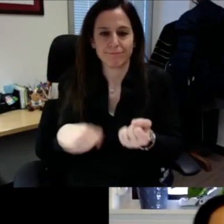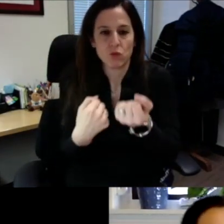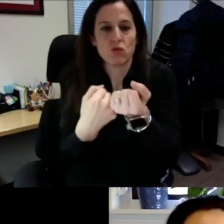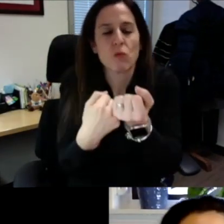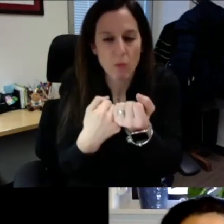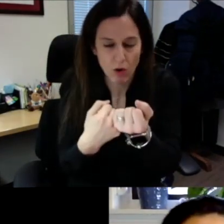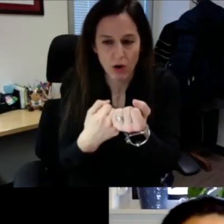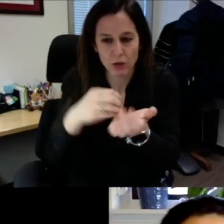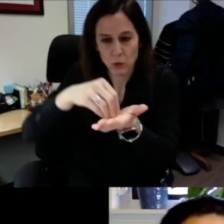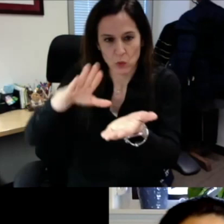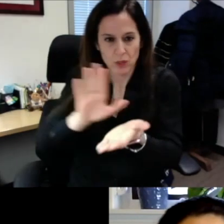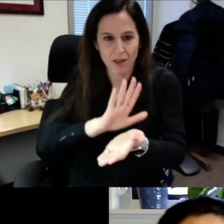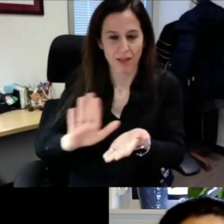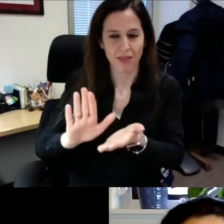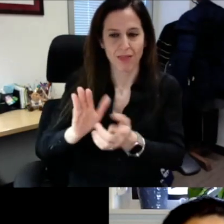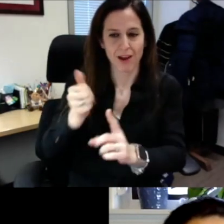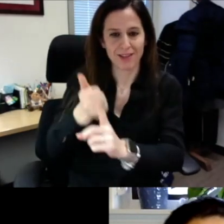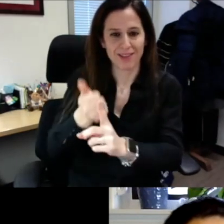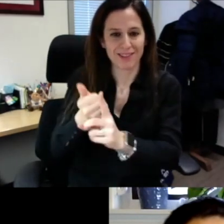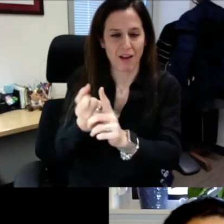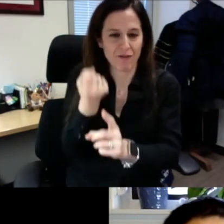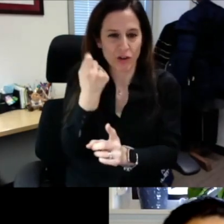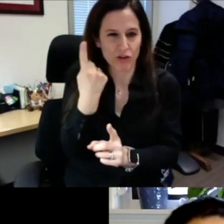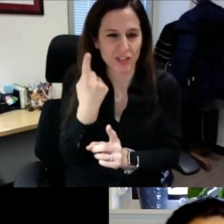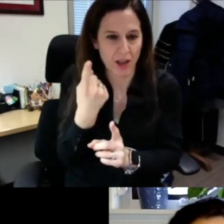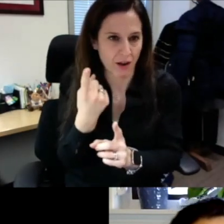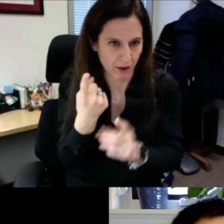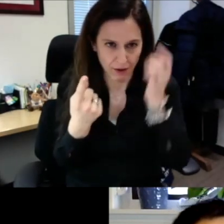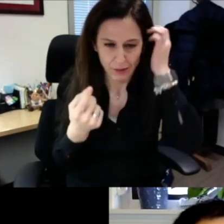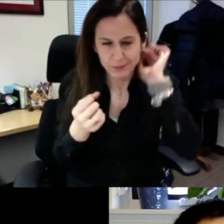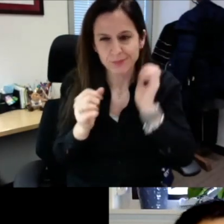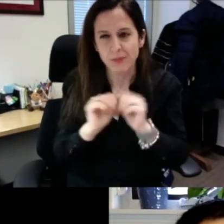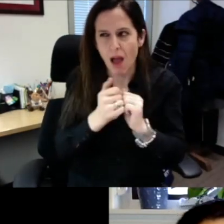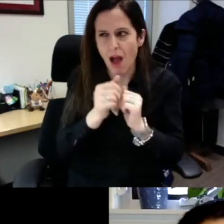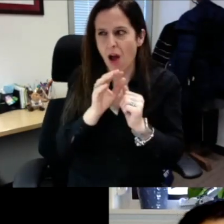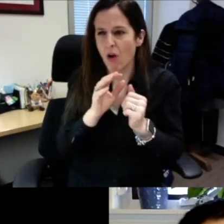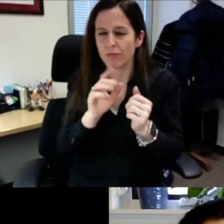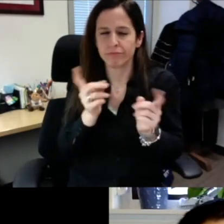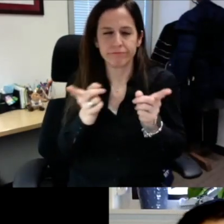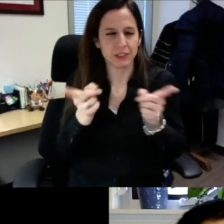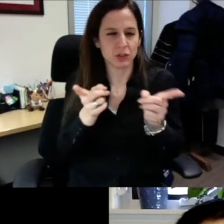fascination, and that would bolster the students' understanding?